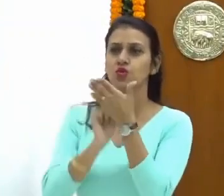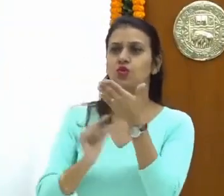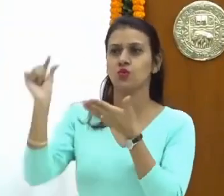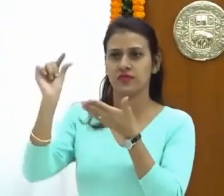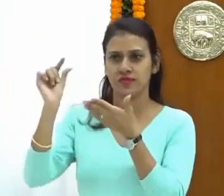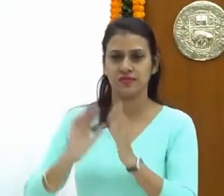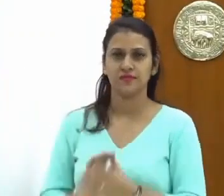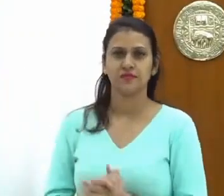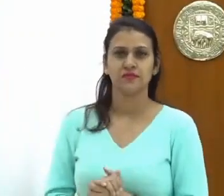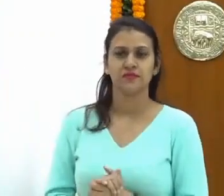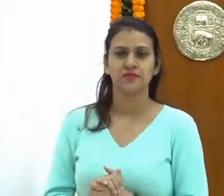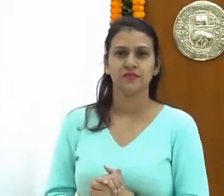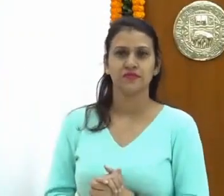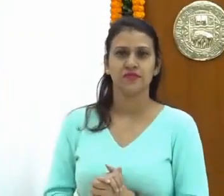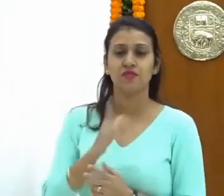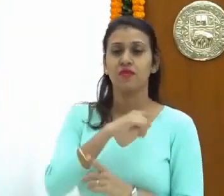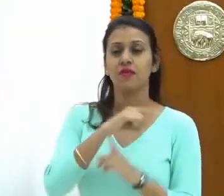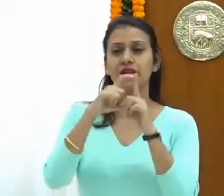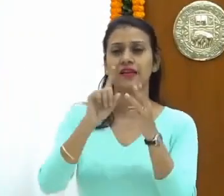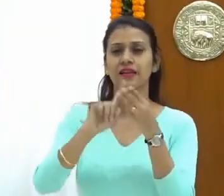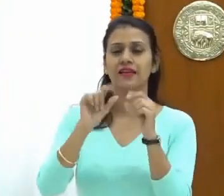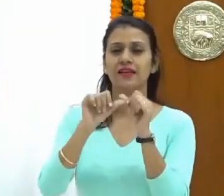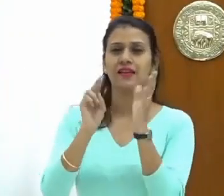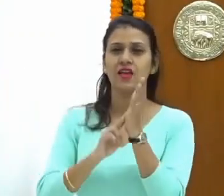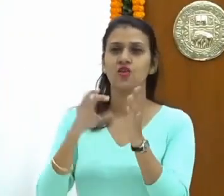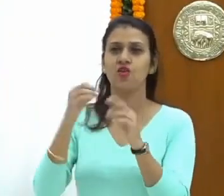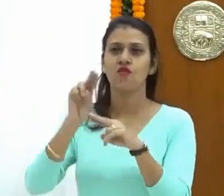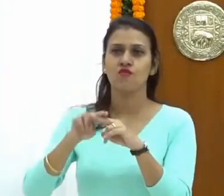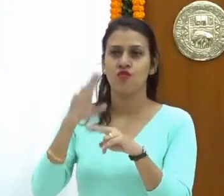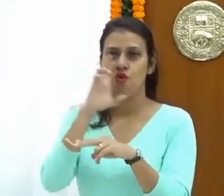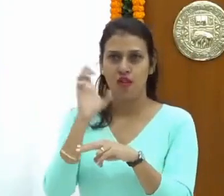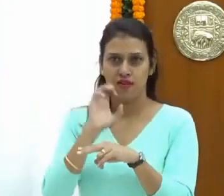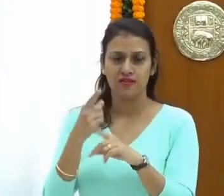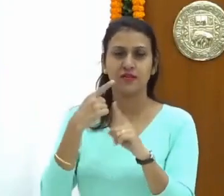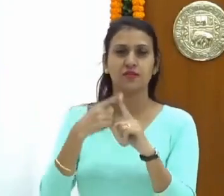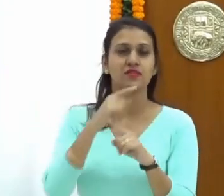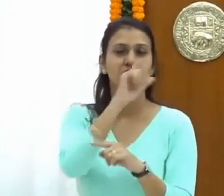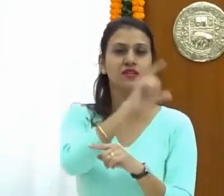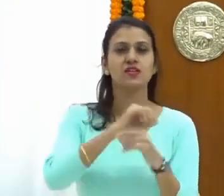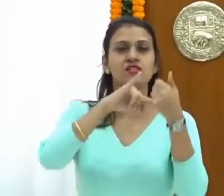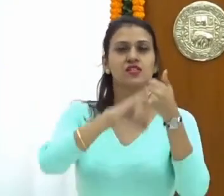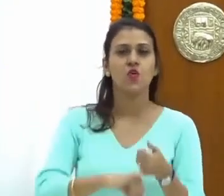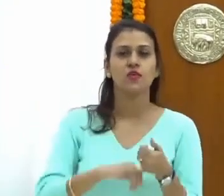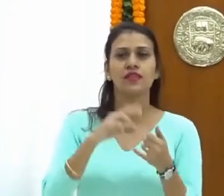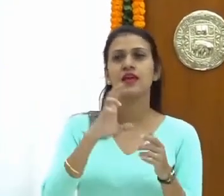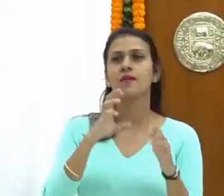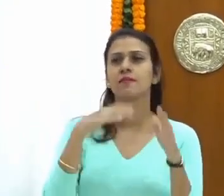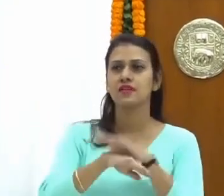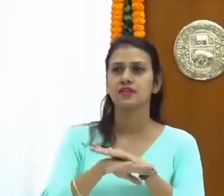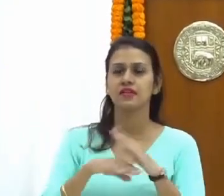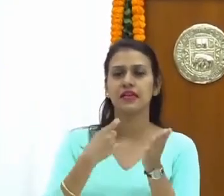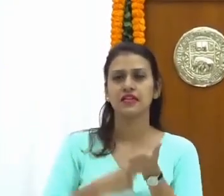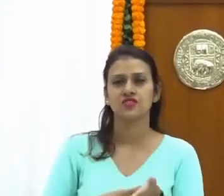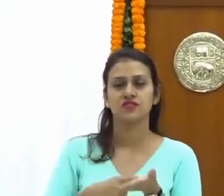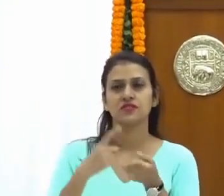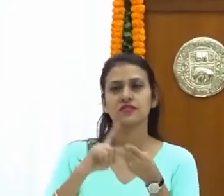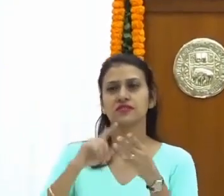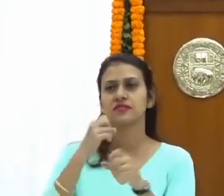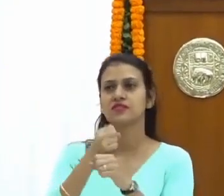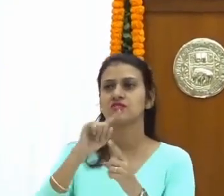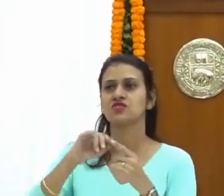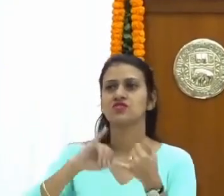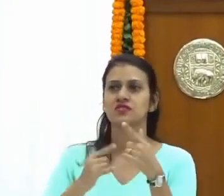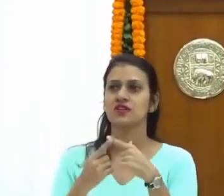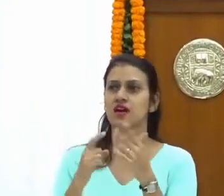Professor Balram Pani, Dean of Colleges, Professor Shri Prakash, Director, South Campus, Dr. Vikas Gupta, Registrar of